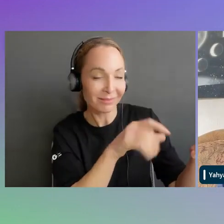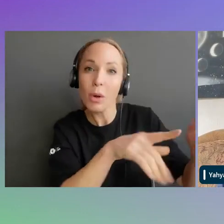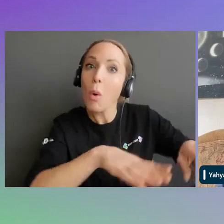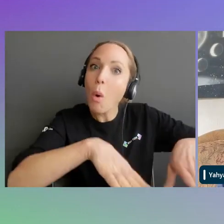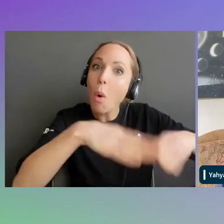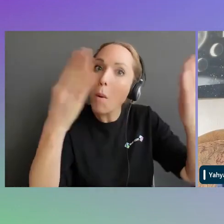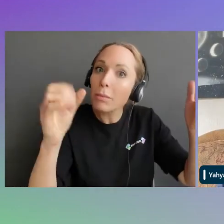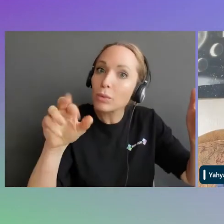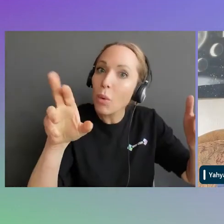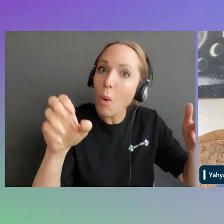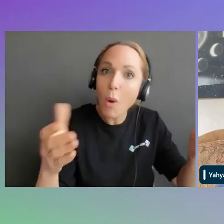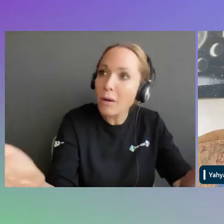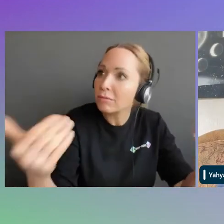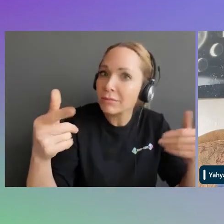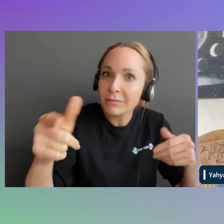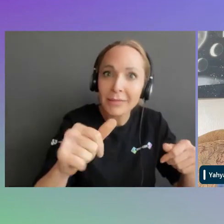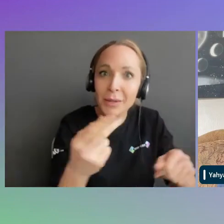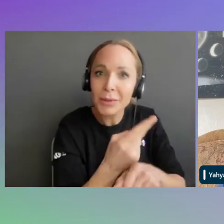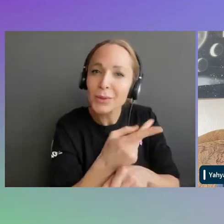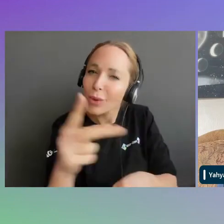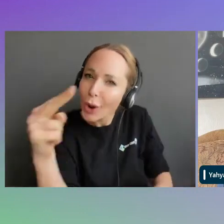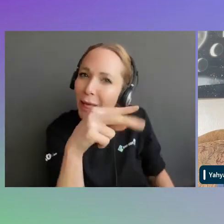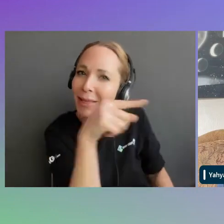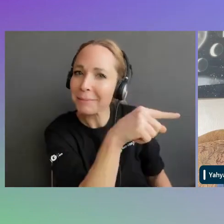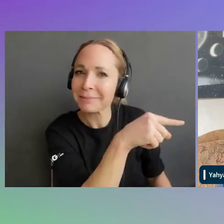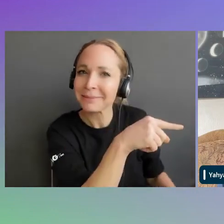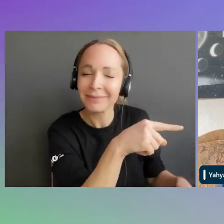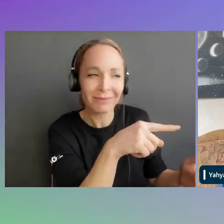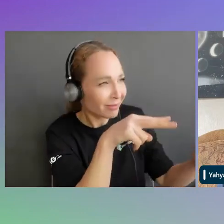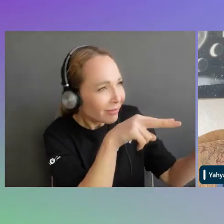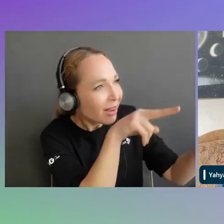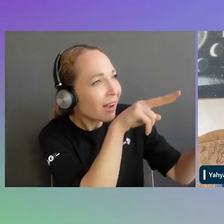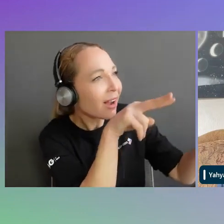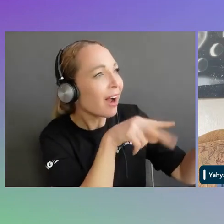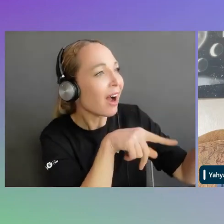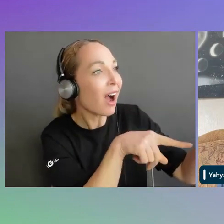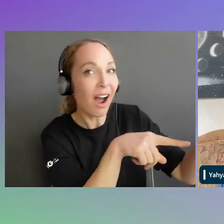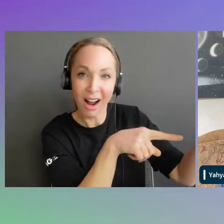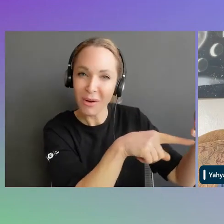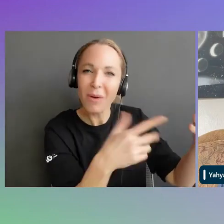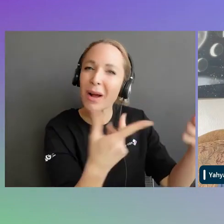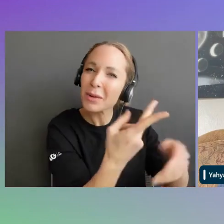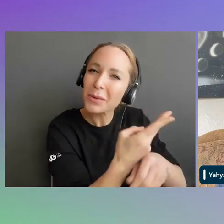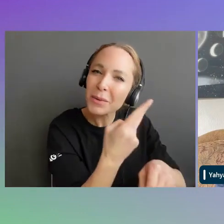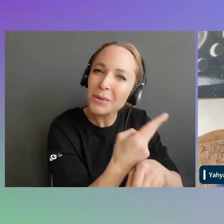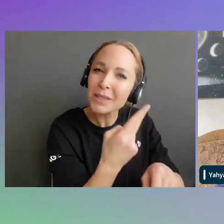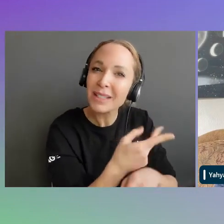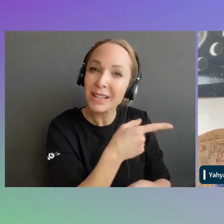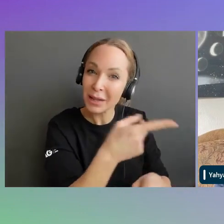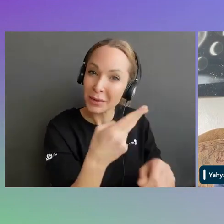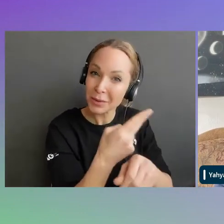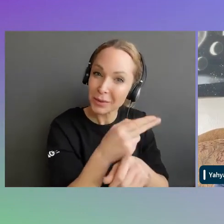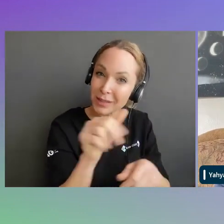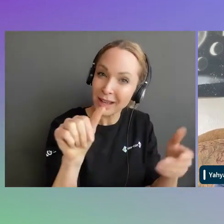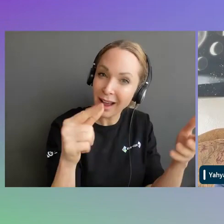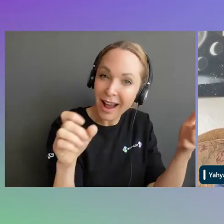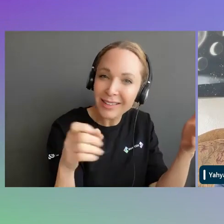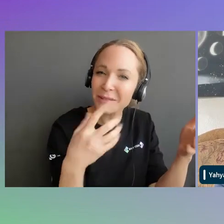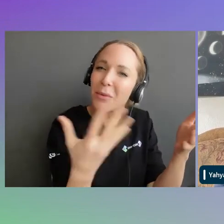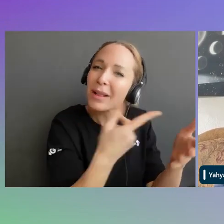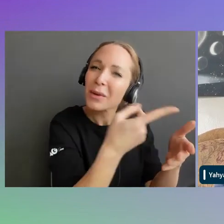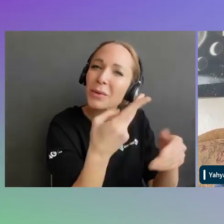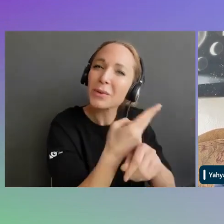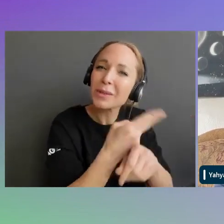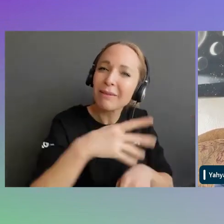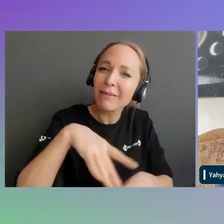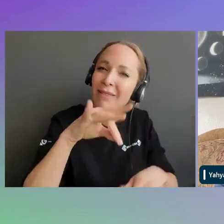and see, are they using Axe? Are they using something else to automatically find accessibility issues? And if not, write your own tests